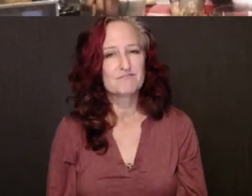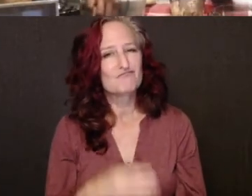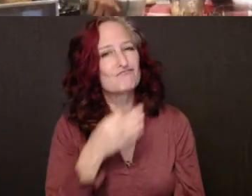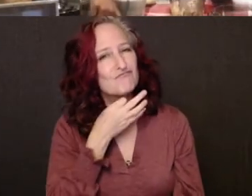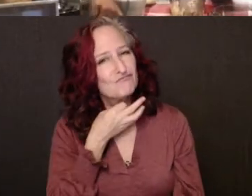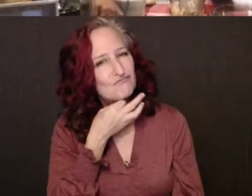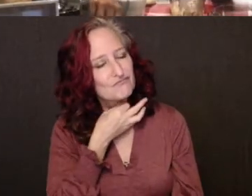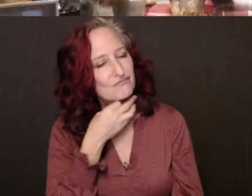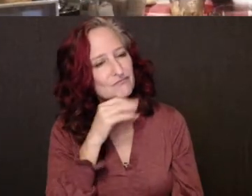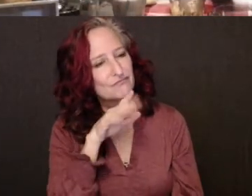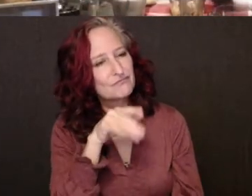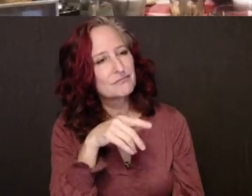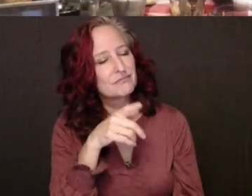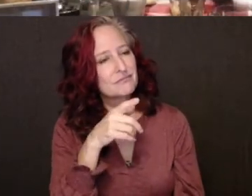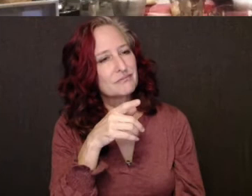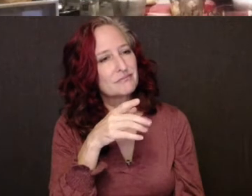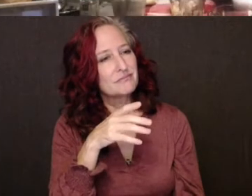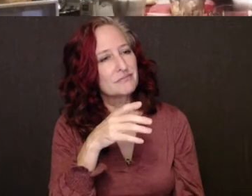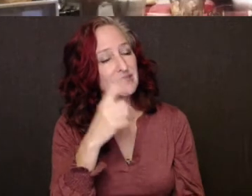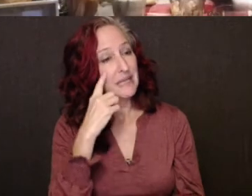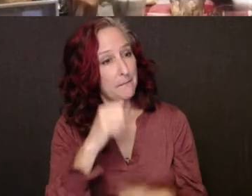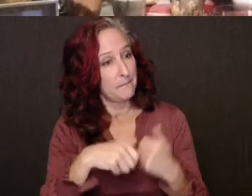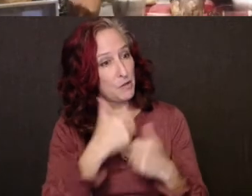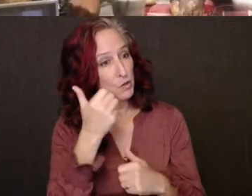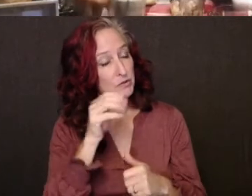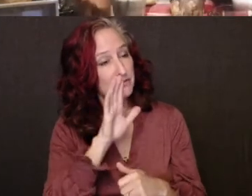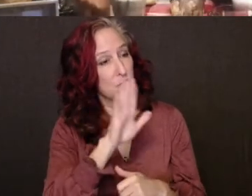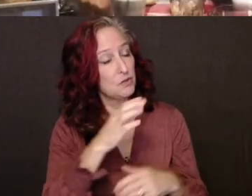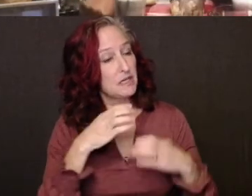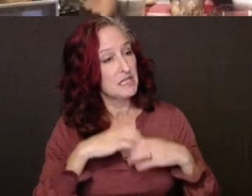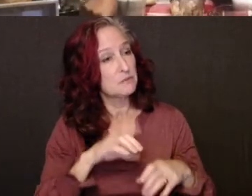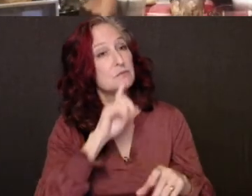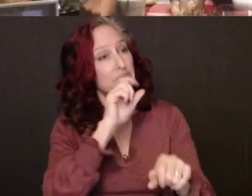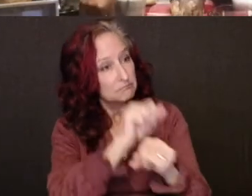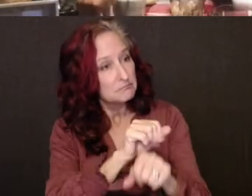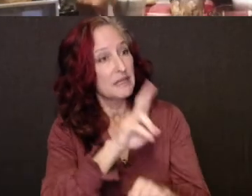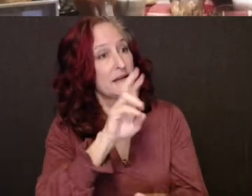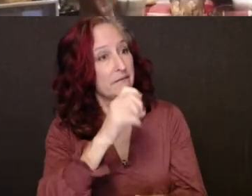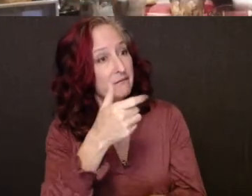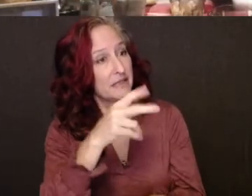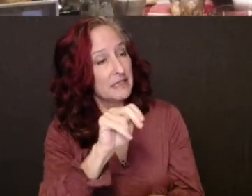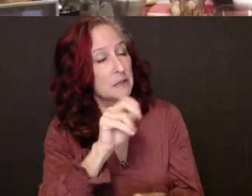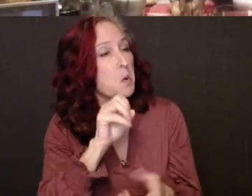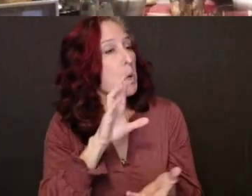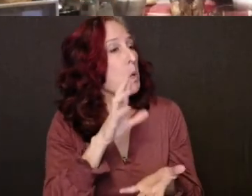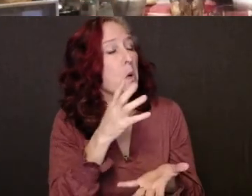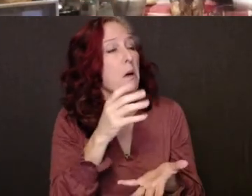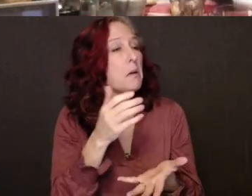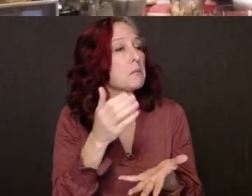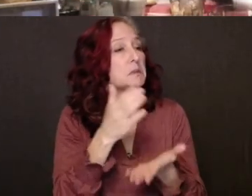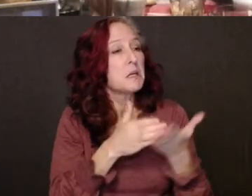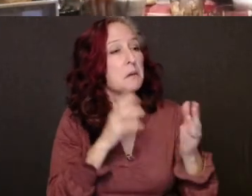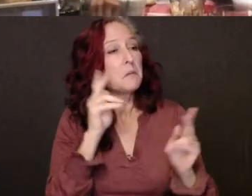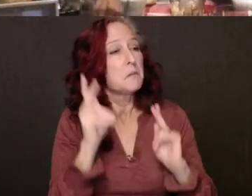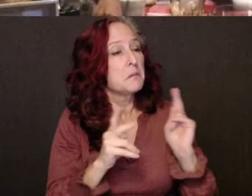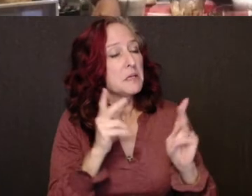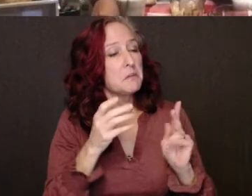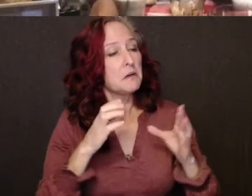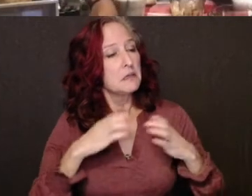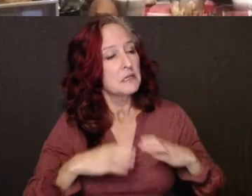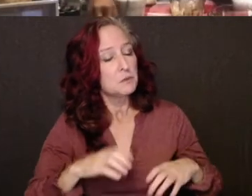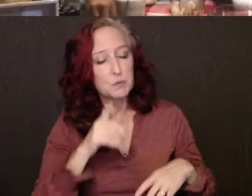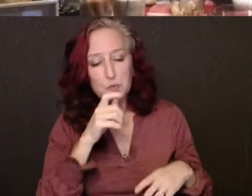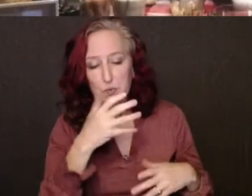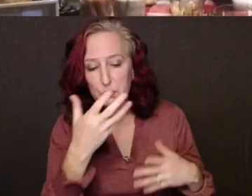like it. And it's definitely one of the most popular flavors. Like I think people think it's pretty unique. So it's been really